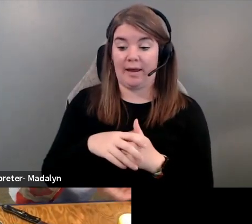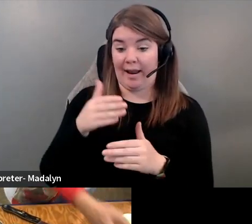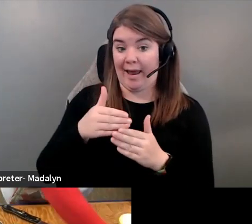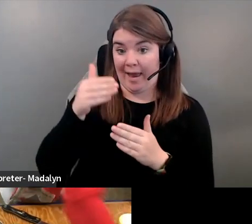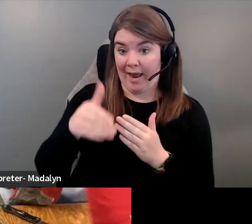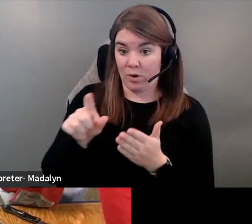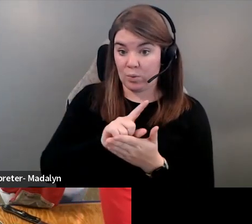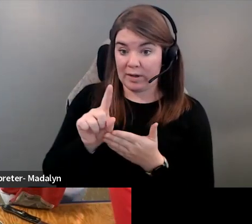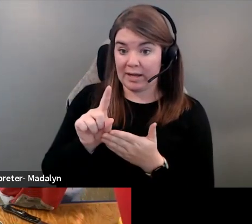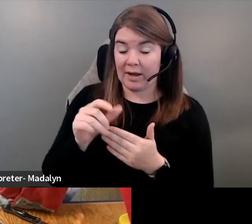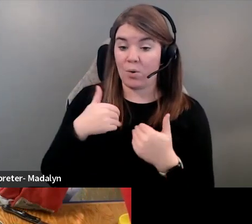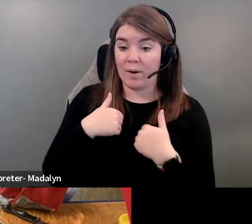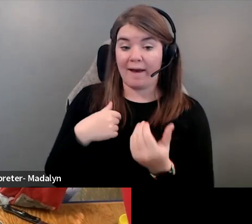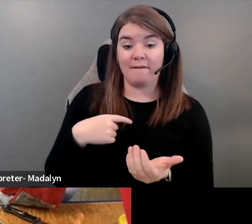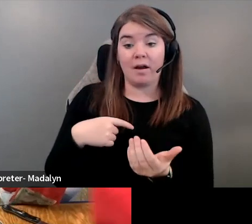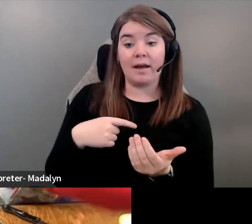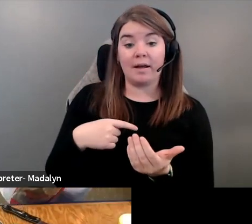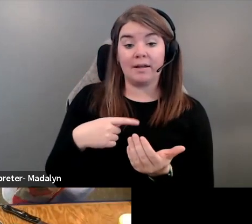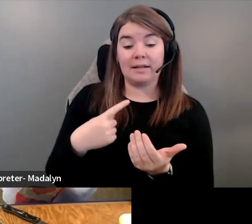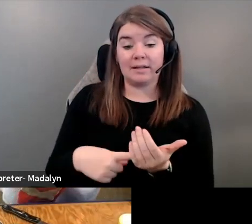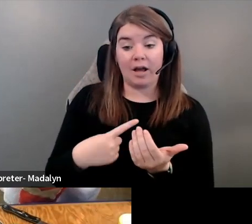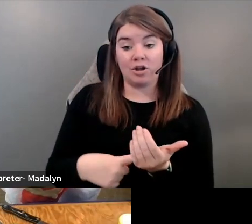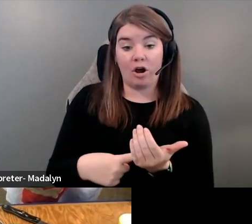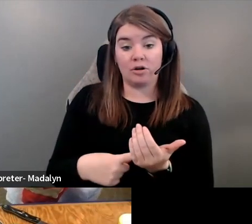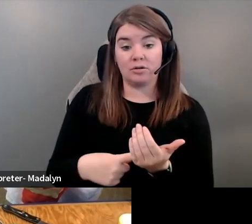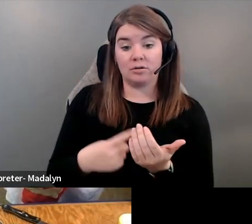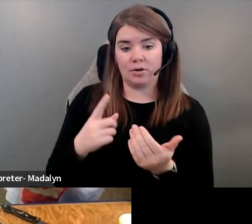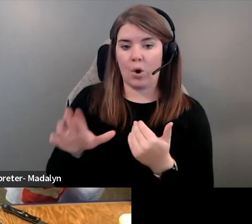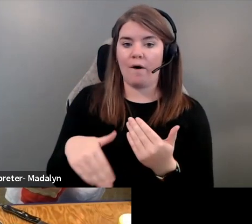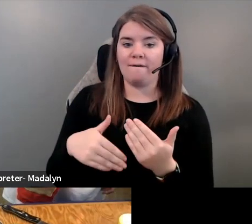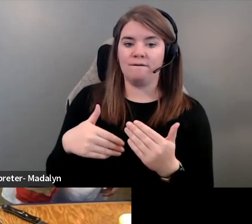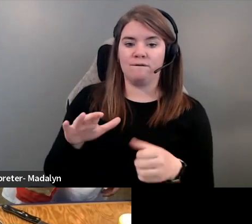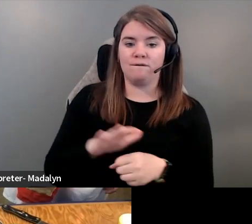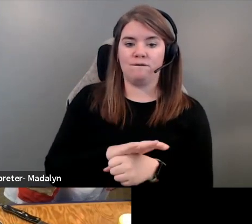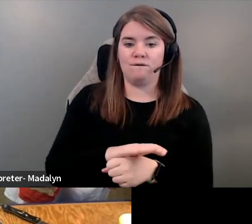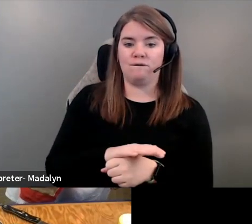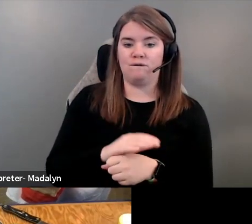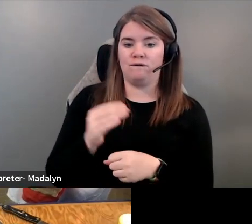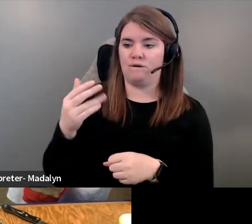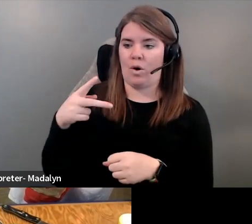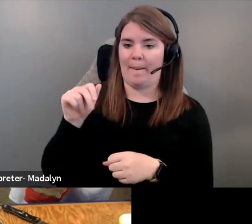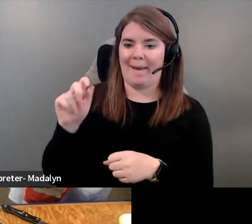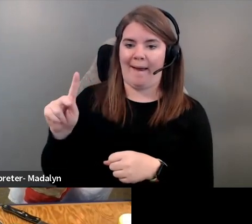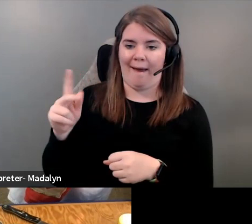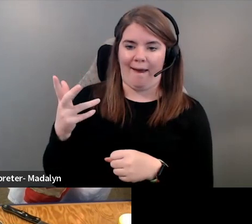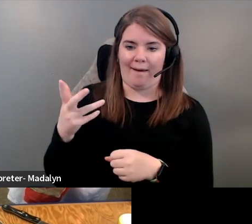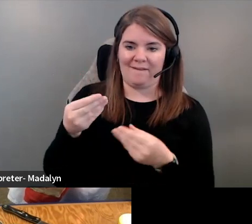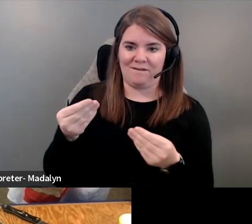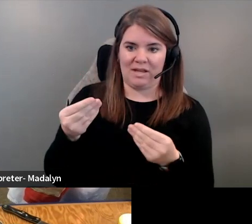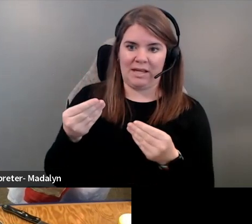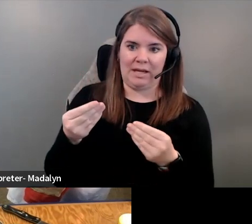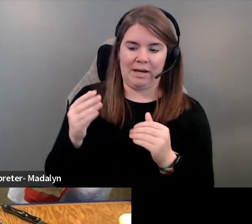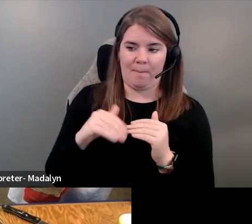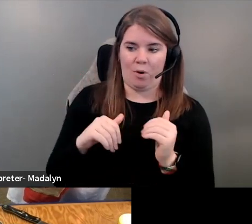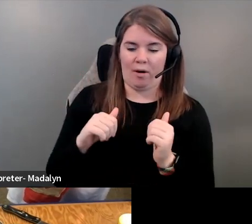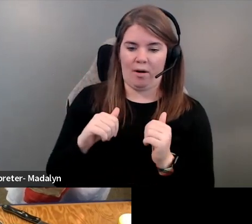dinner of hot dogs. Obviously, an entire package of hot dogs is more than would feed 1 person. So you could be using some of these